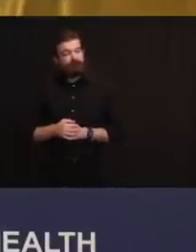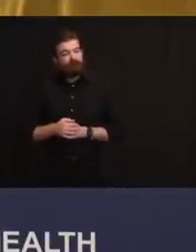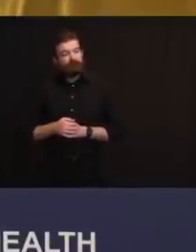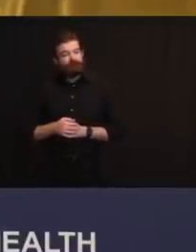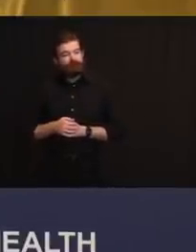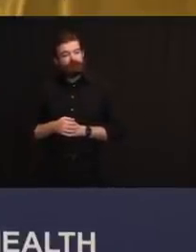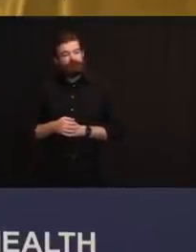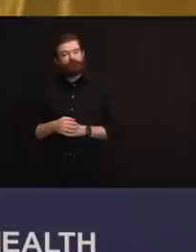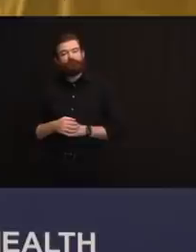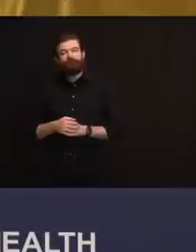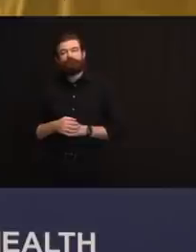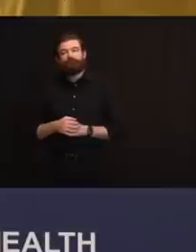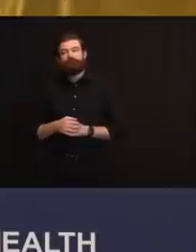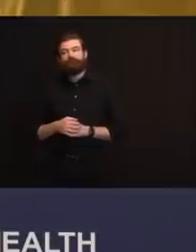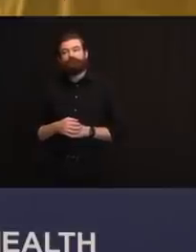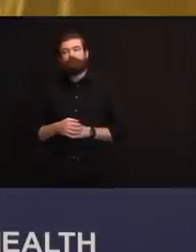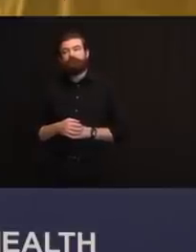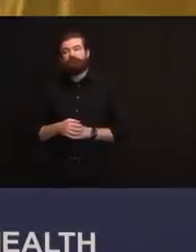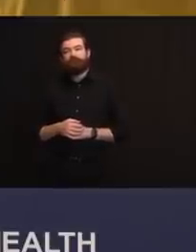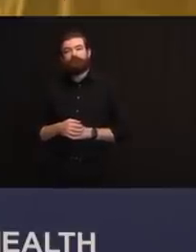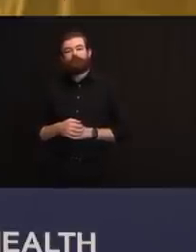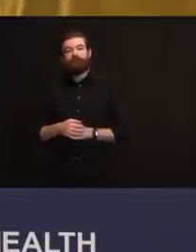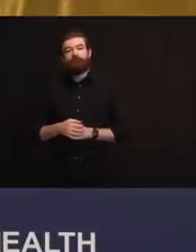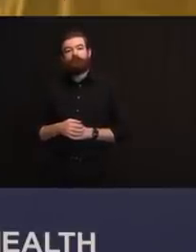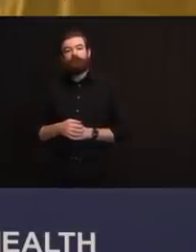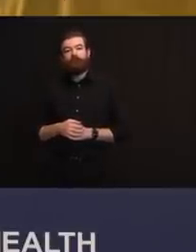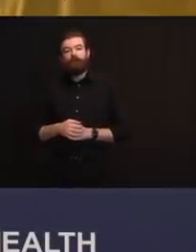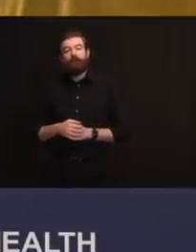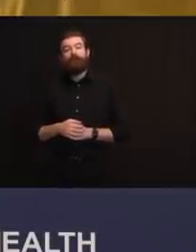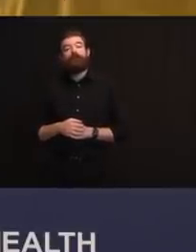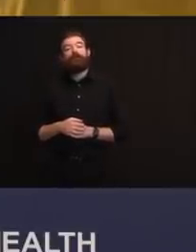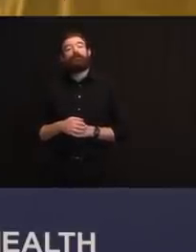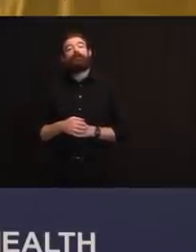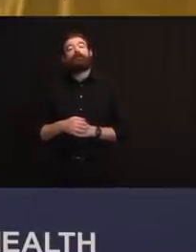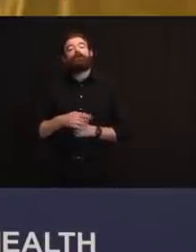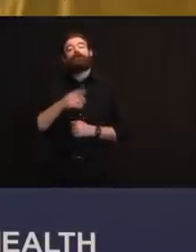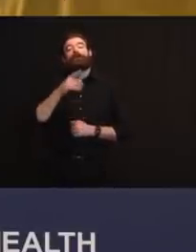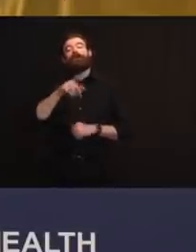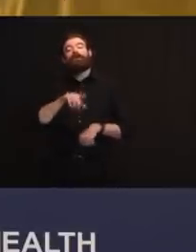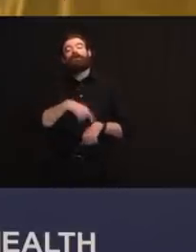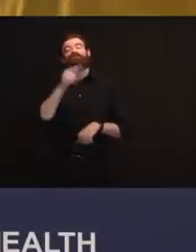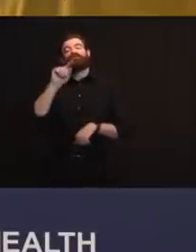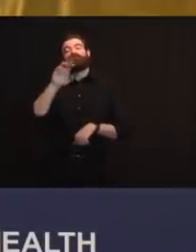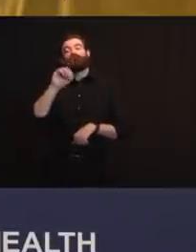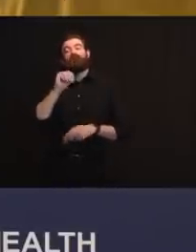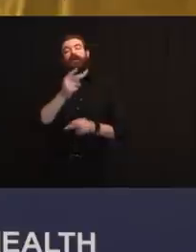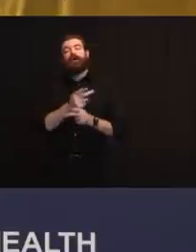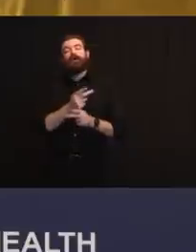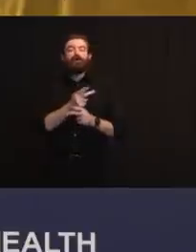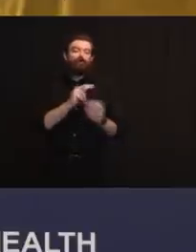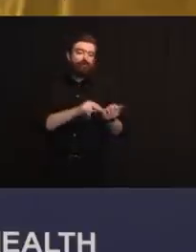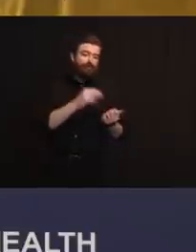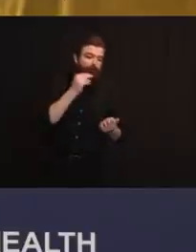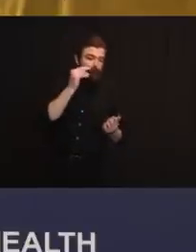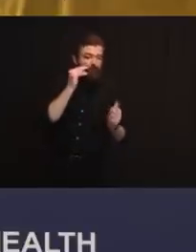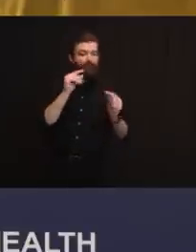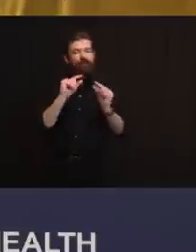Well, I just said we'd start nursing homes actually administering with the cooperation of the CVS